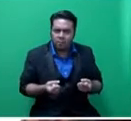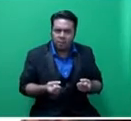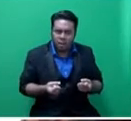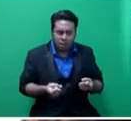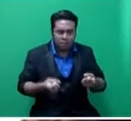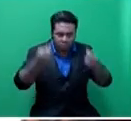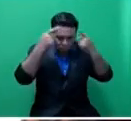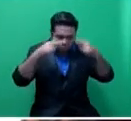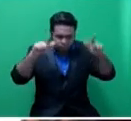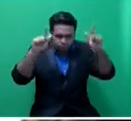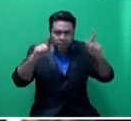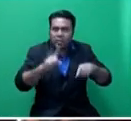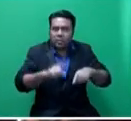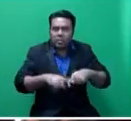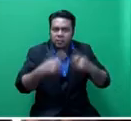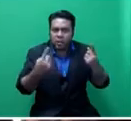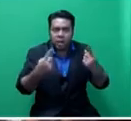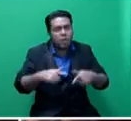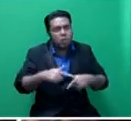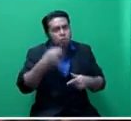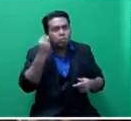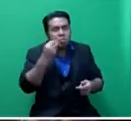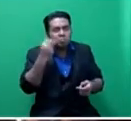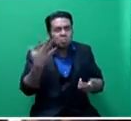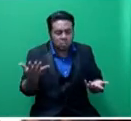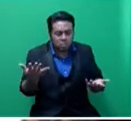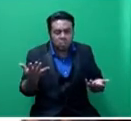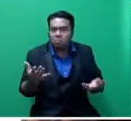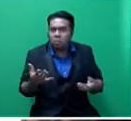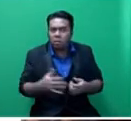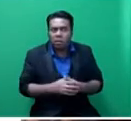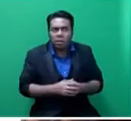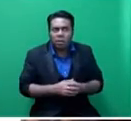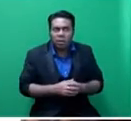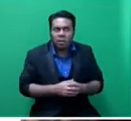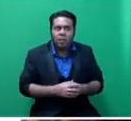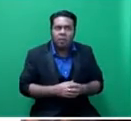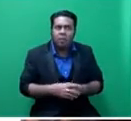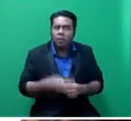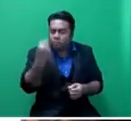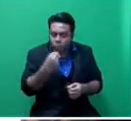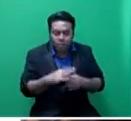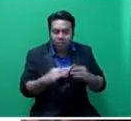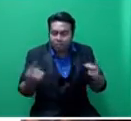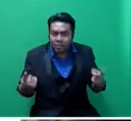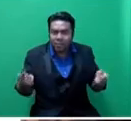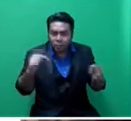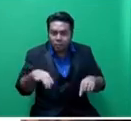the new sheep breed that are already here. The breed, the nutrition,